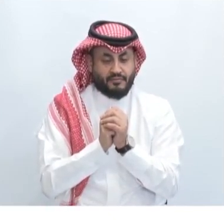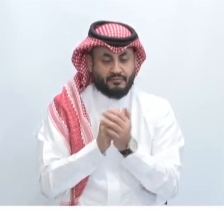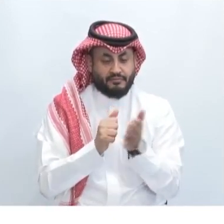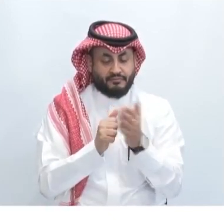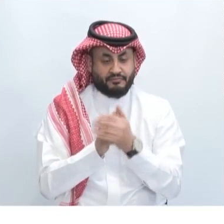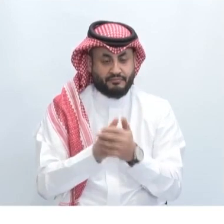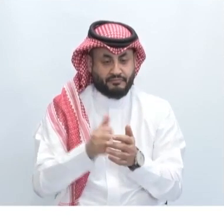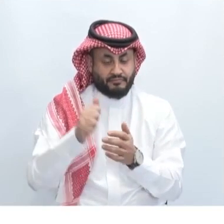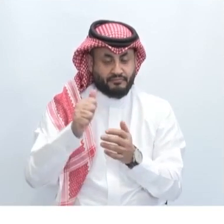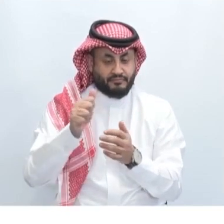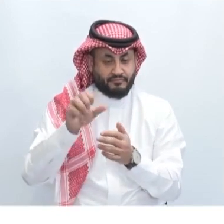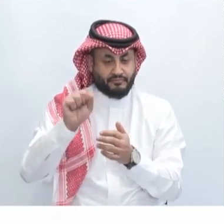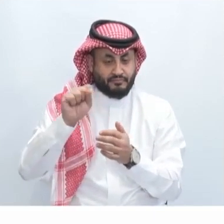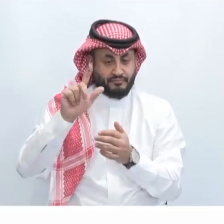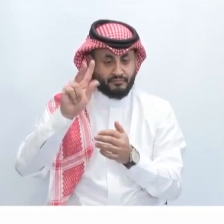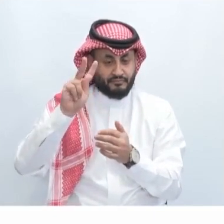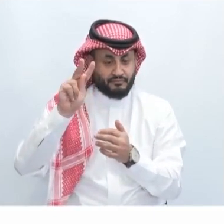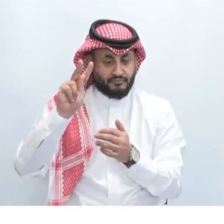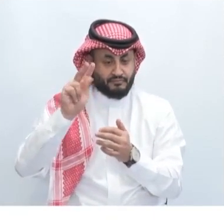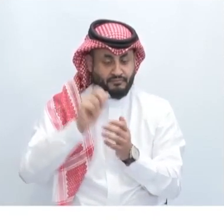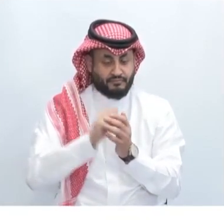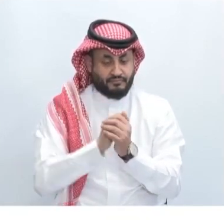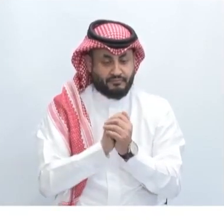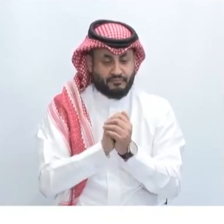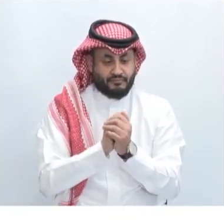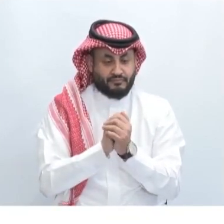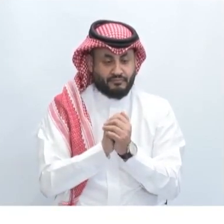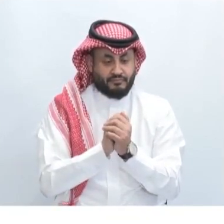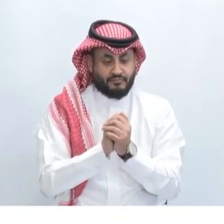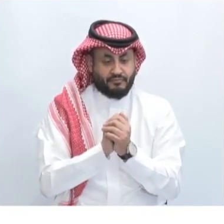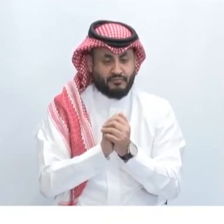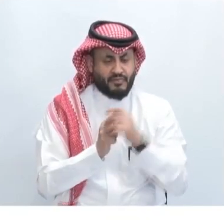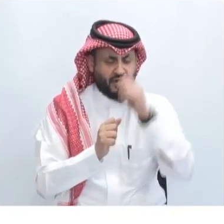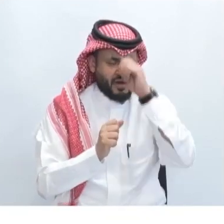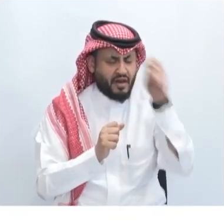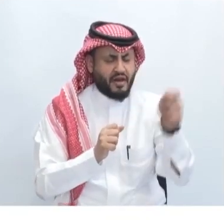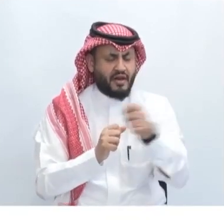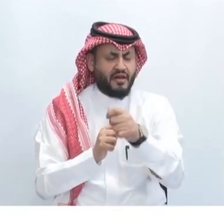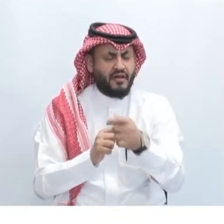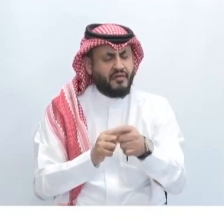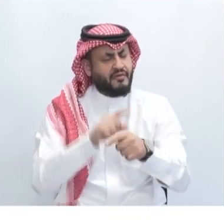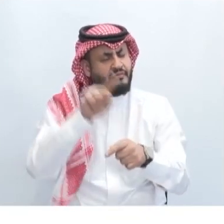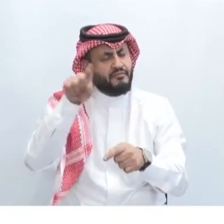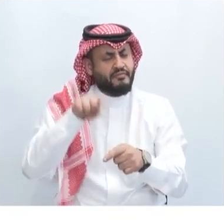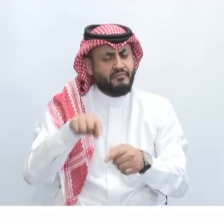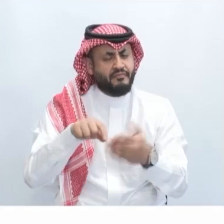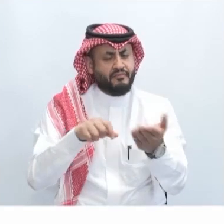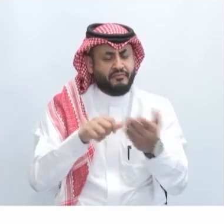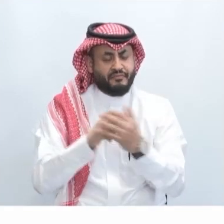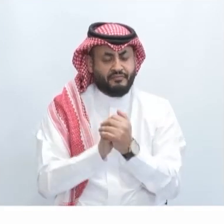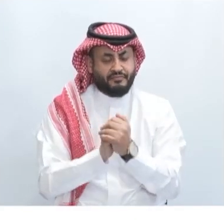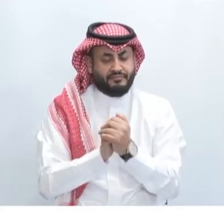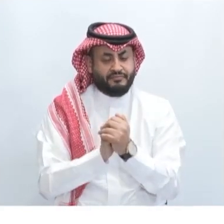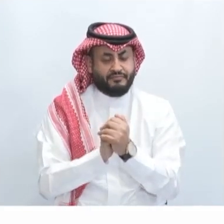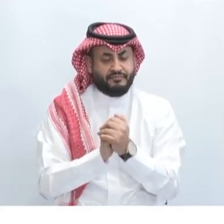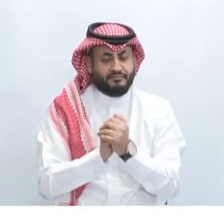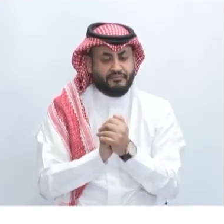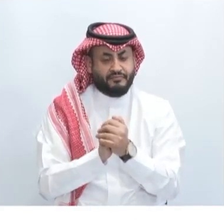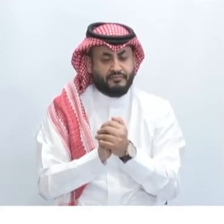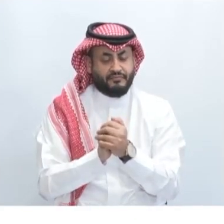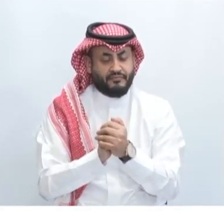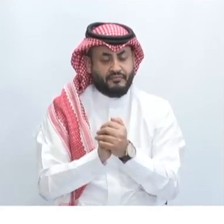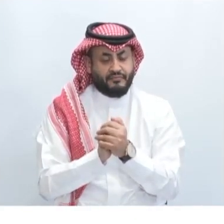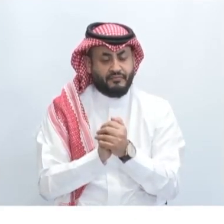let's ask her. We don't know whose hat is that, so we said that maybe we're not